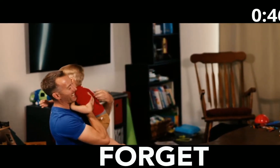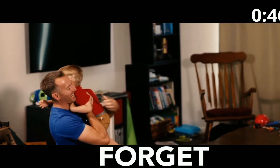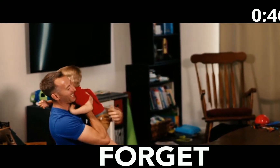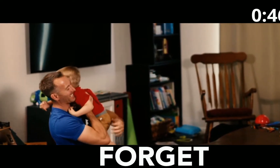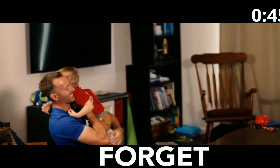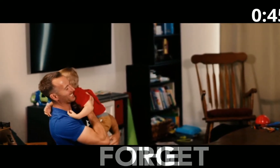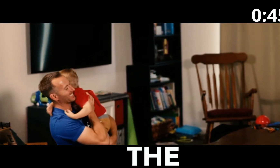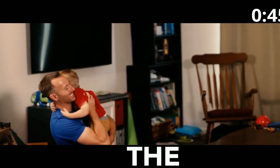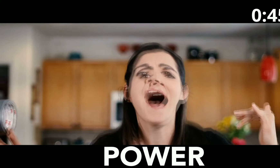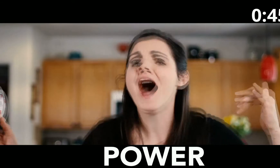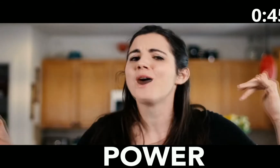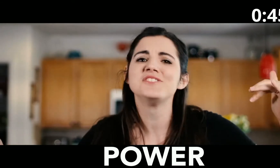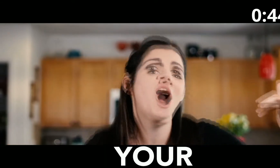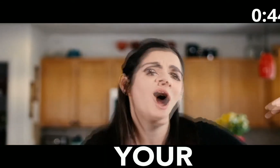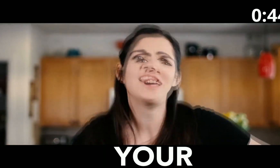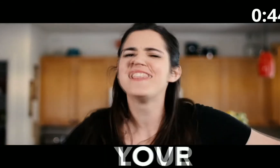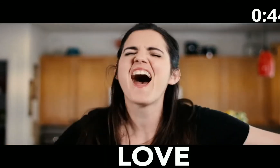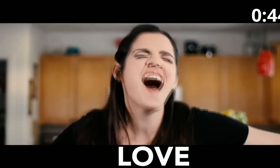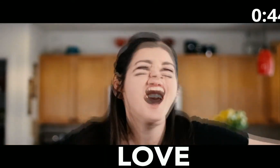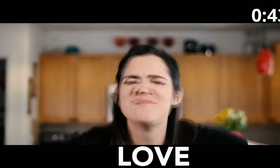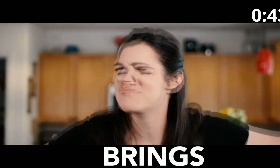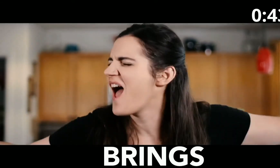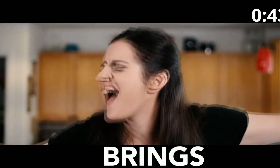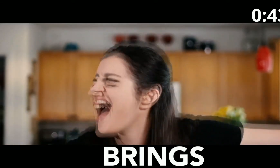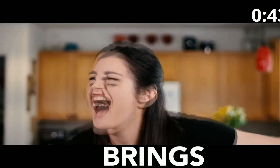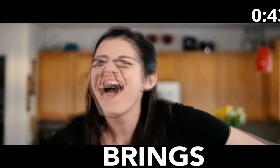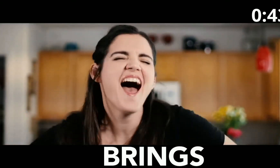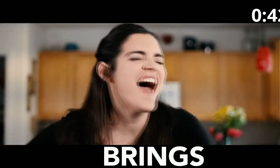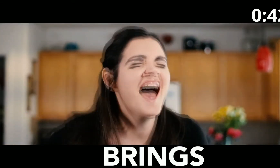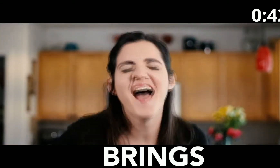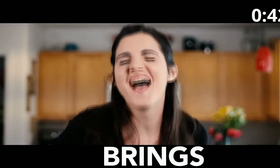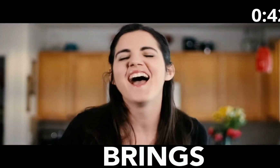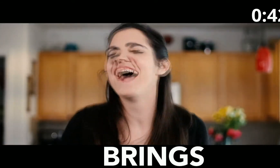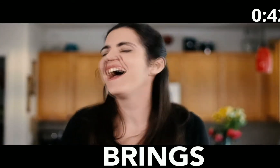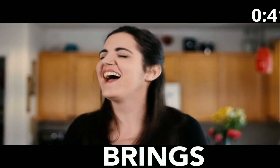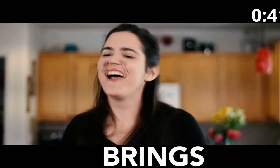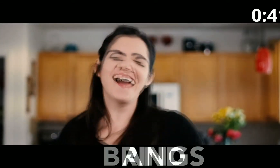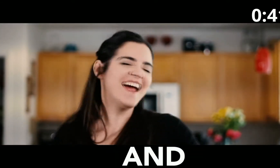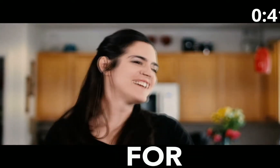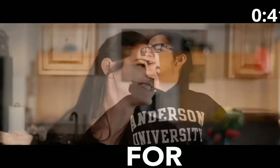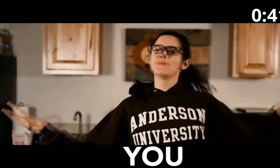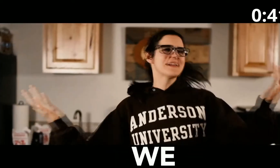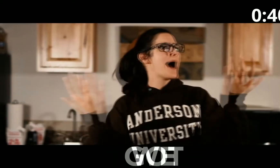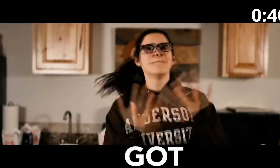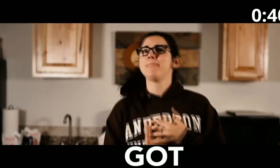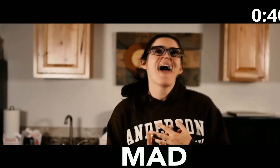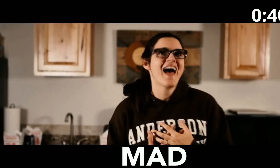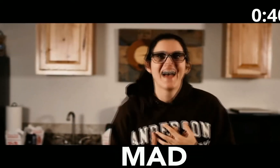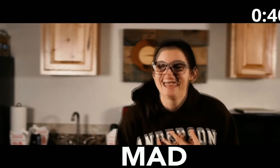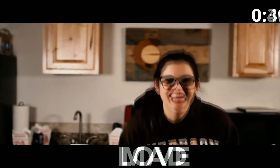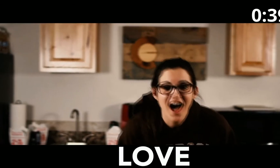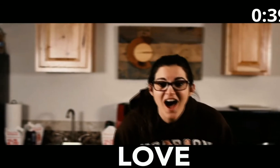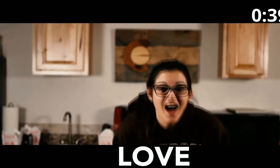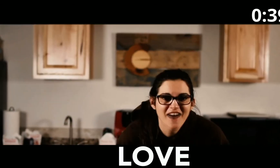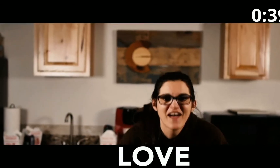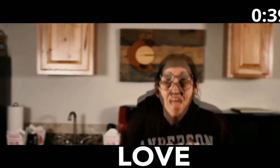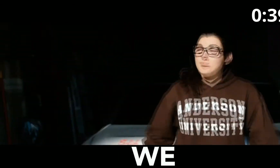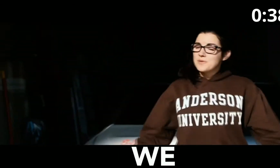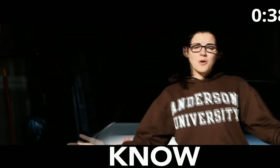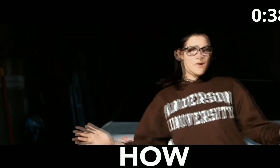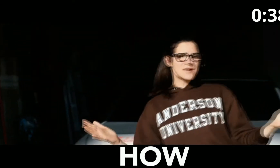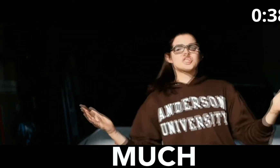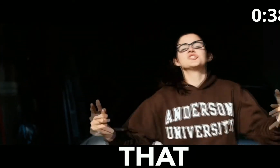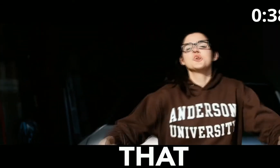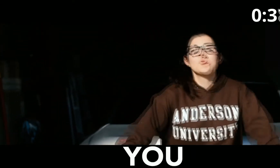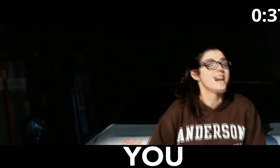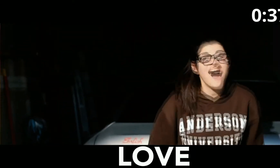Don't forget the power you bring. Now I know you got dad, and for you we got mad love. We